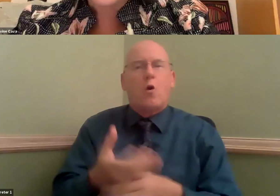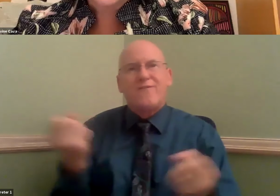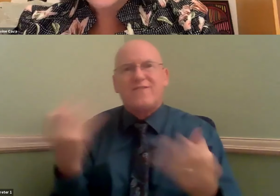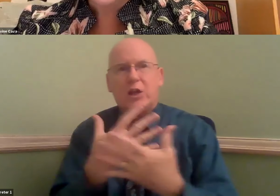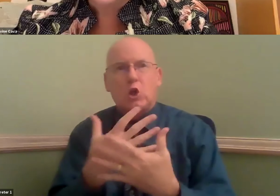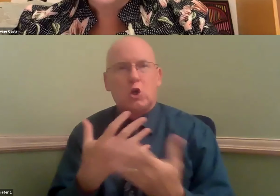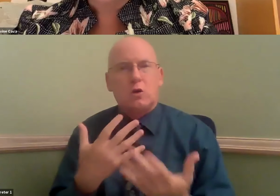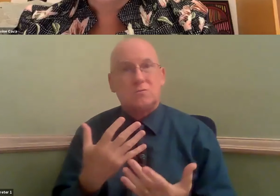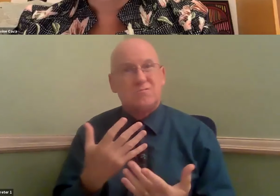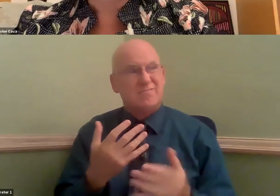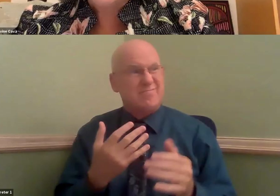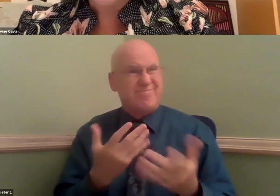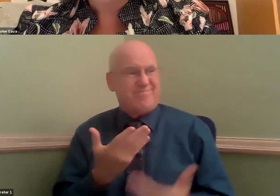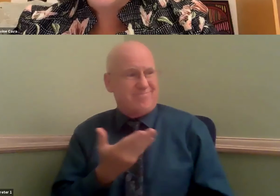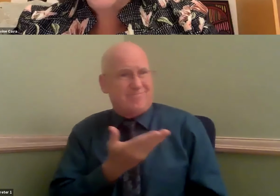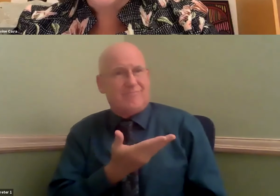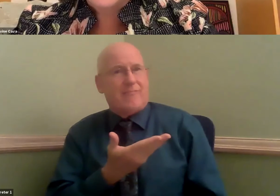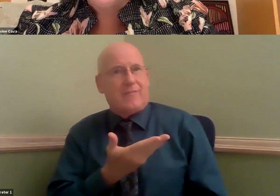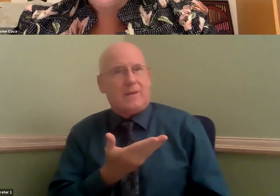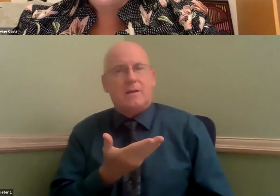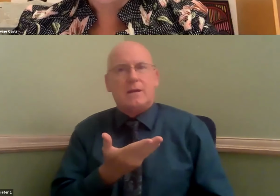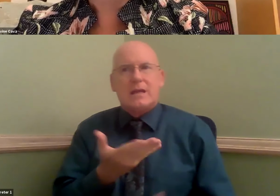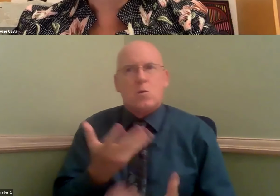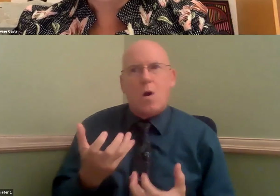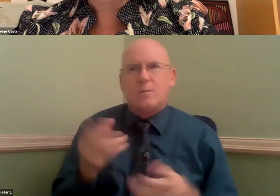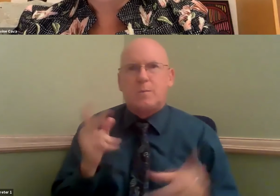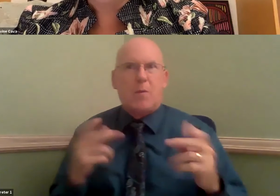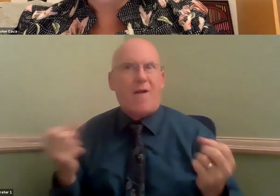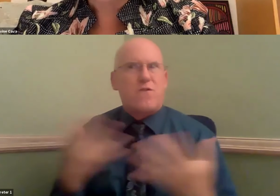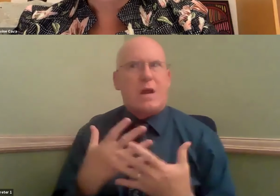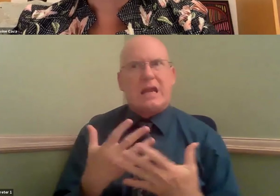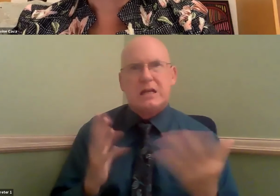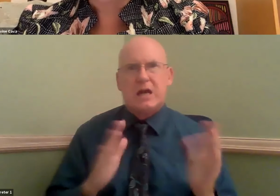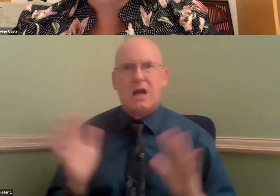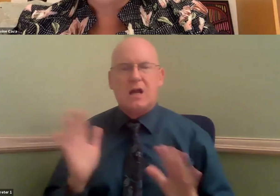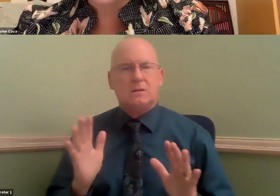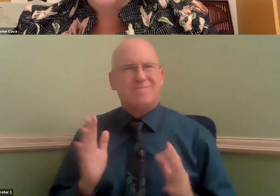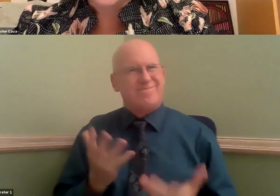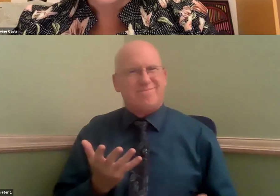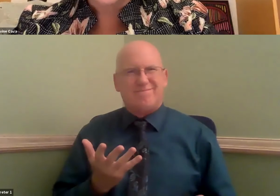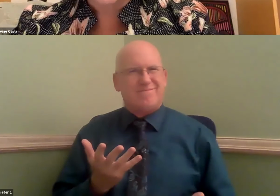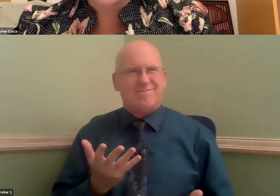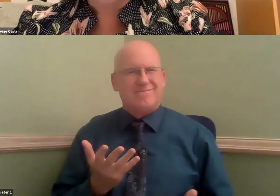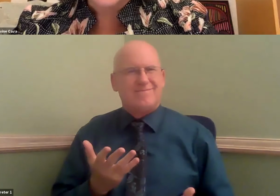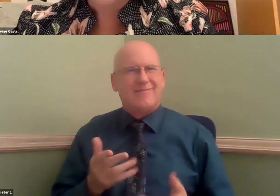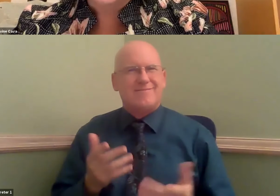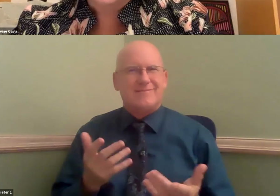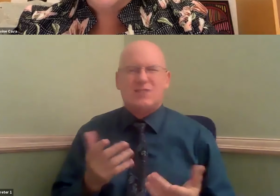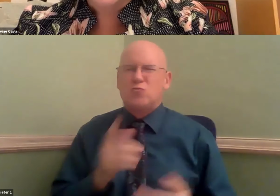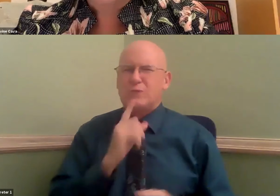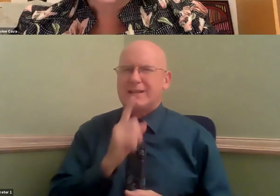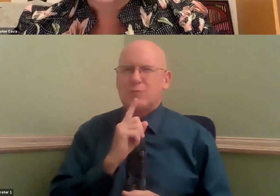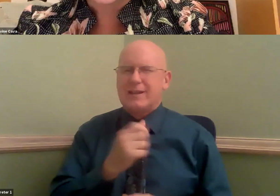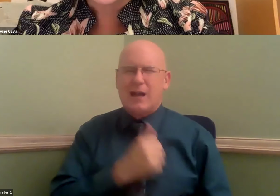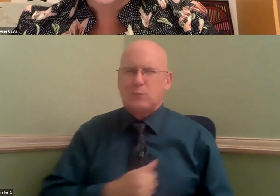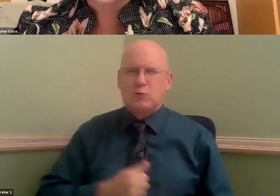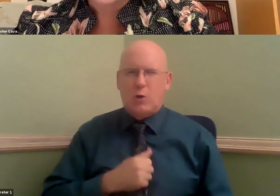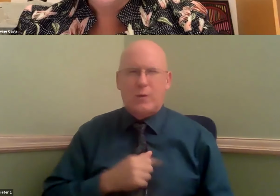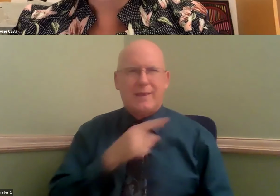And it's that's what it is. It's fear mongering. And unfortunately, like a dog whistle. So I'm really, really sorry that